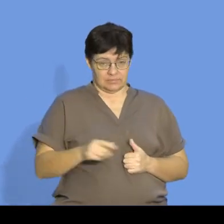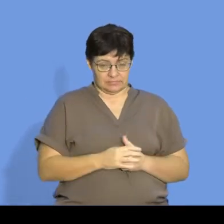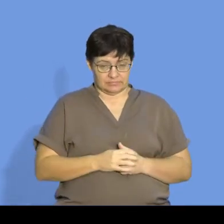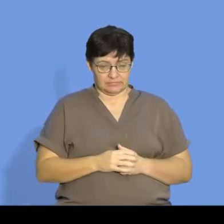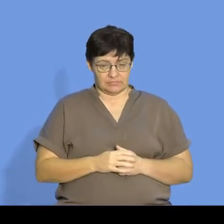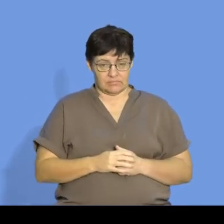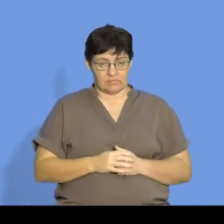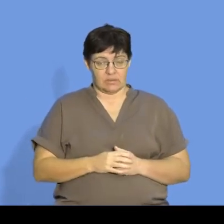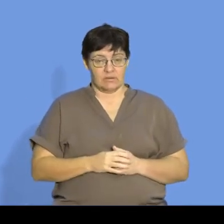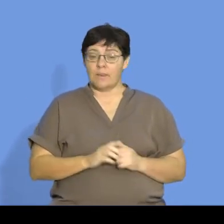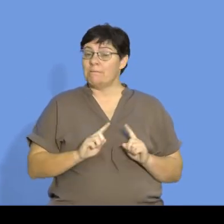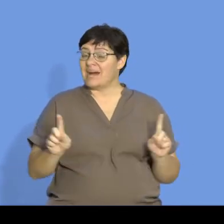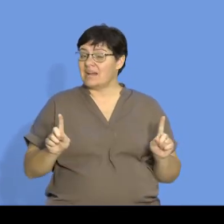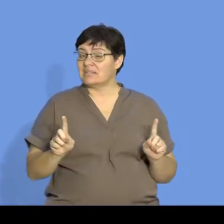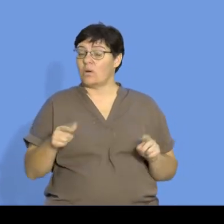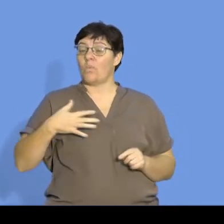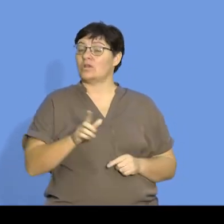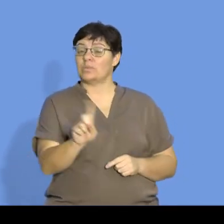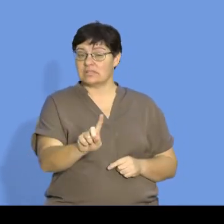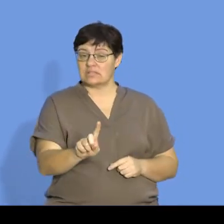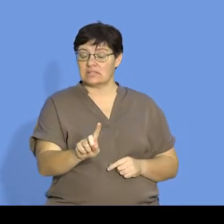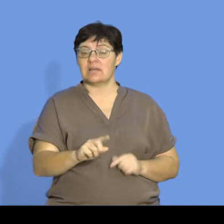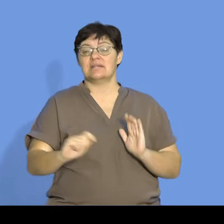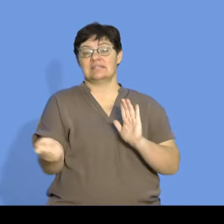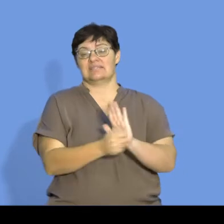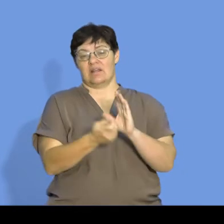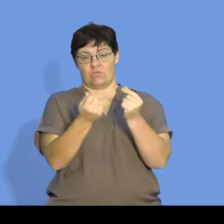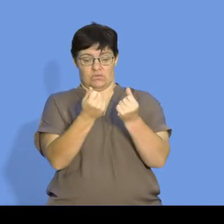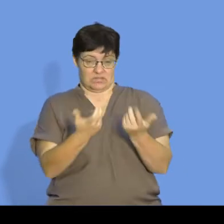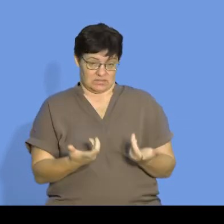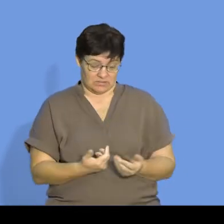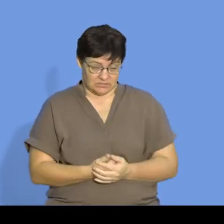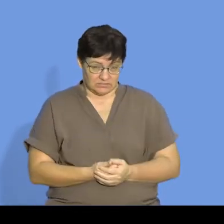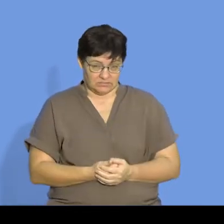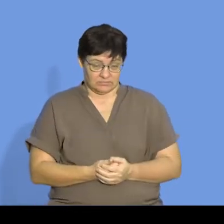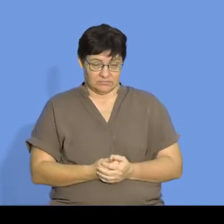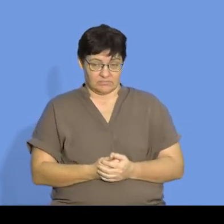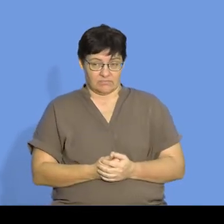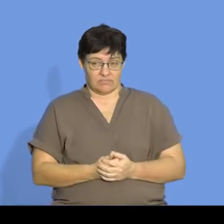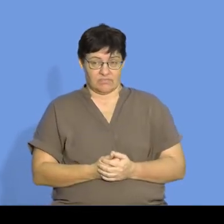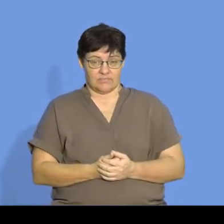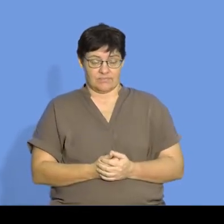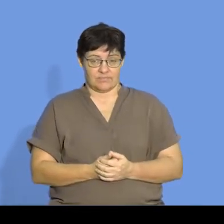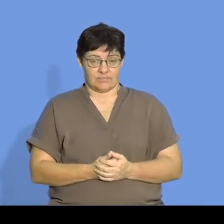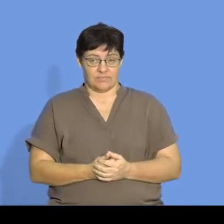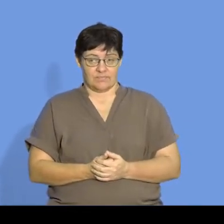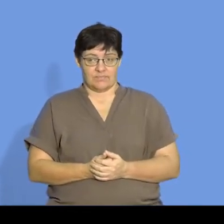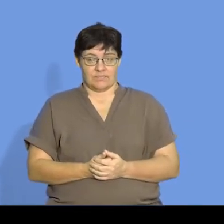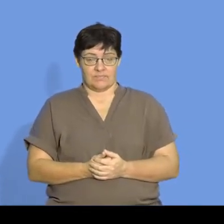October, but you are expected to calculate the cost of sales. Okay, what do we do